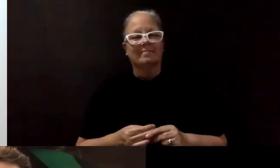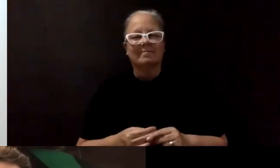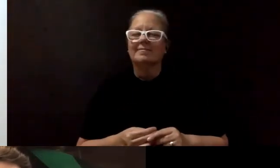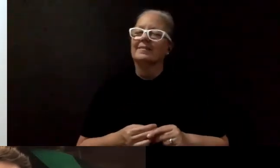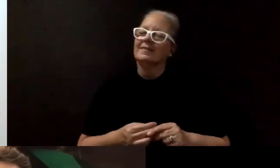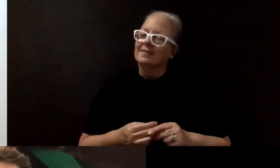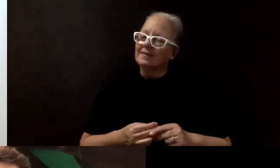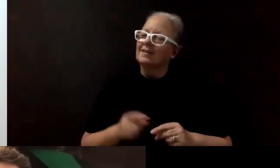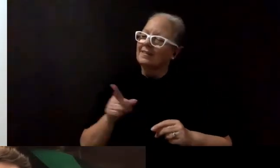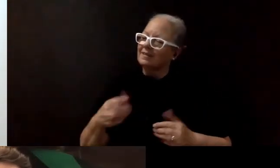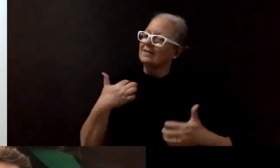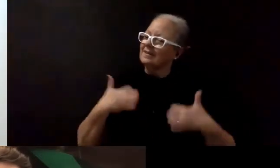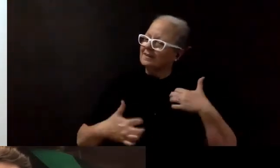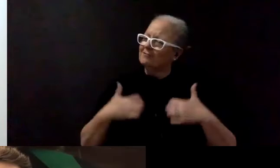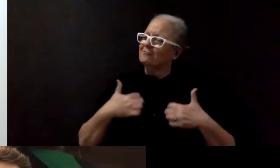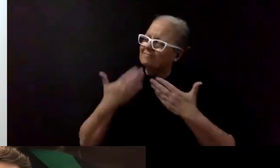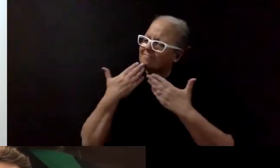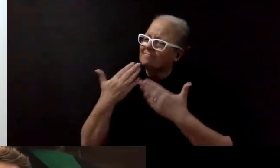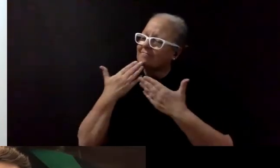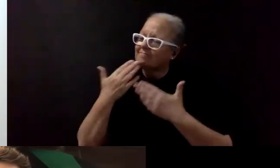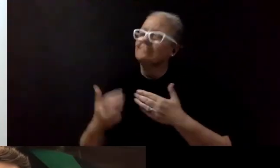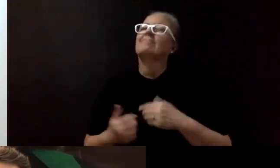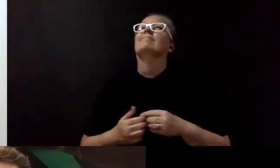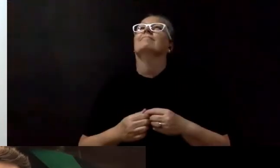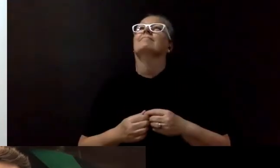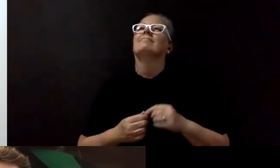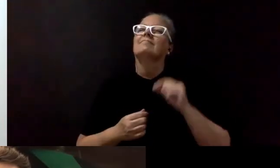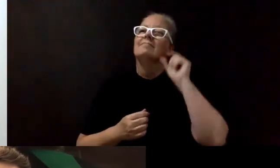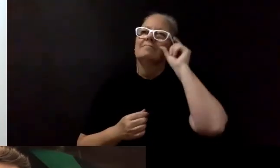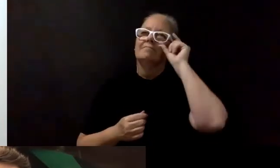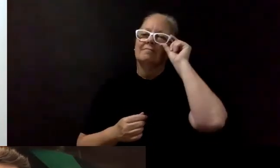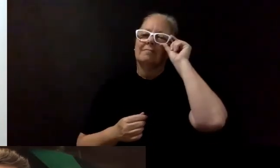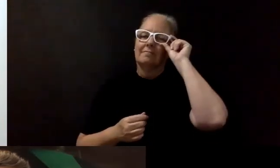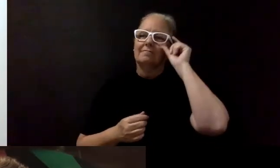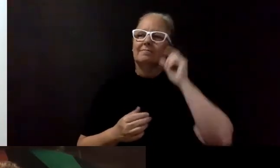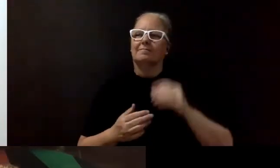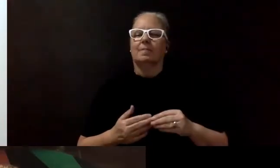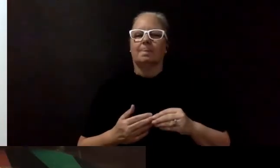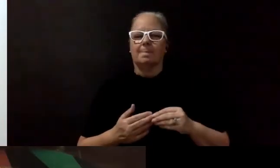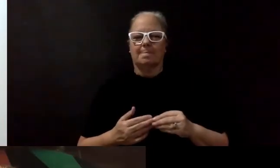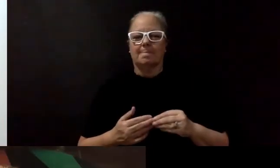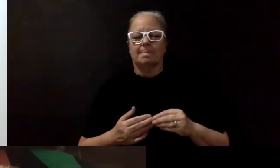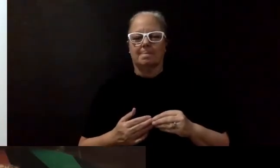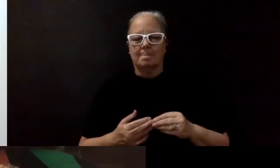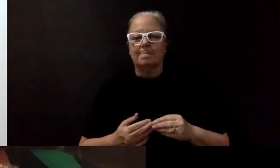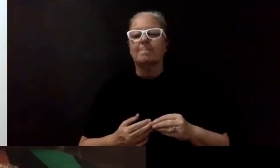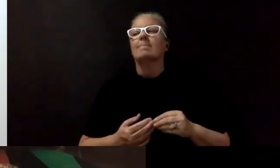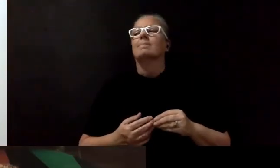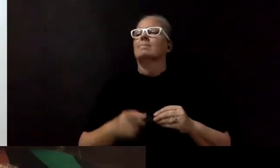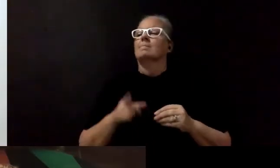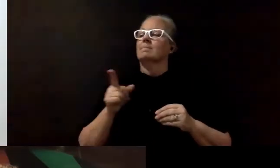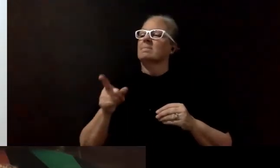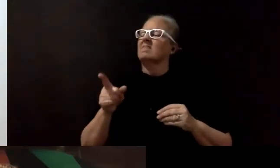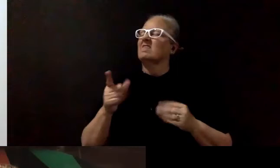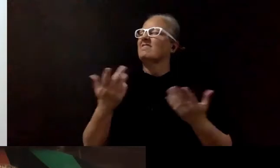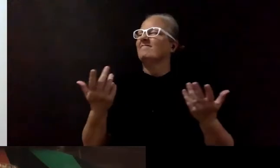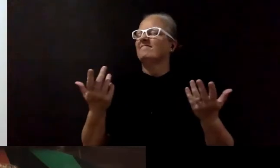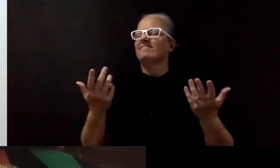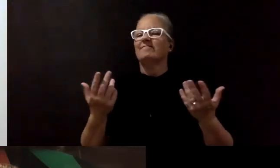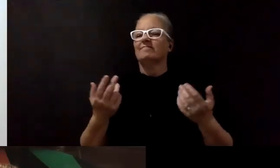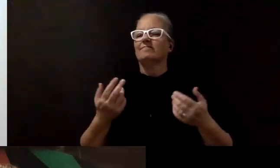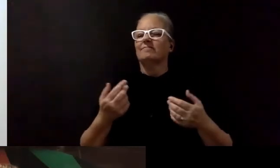Matthew. I would ask, what result of this joint venture, you said that you are a